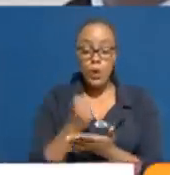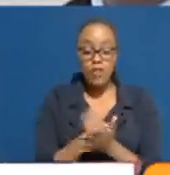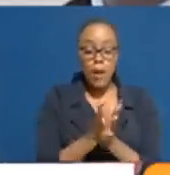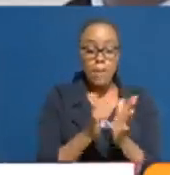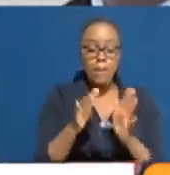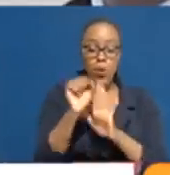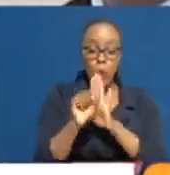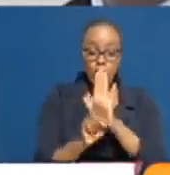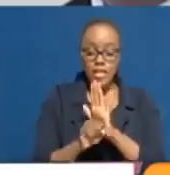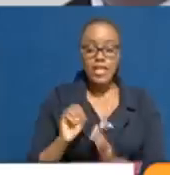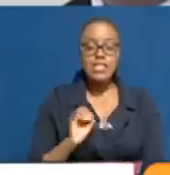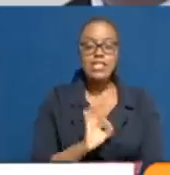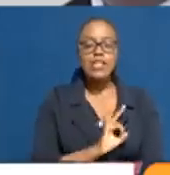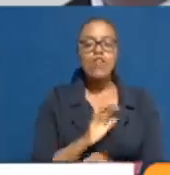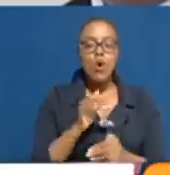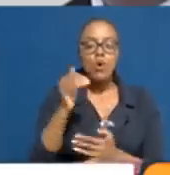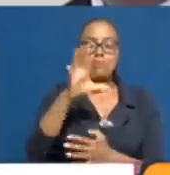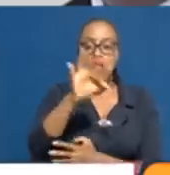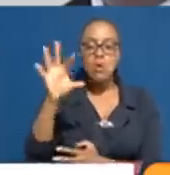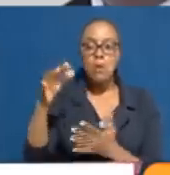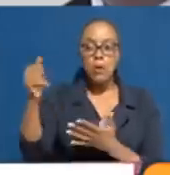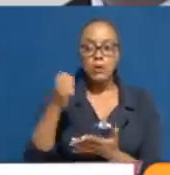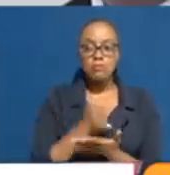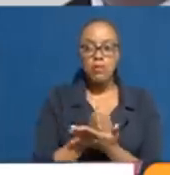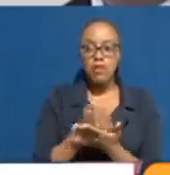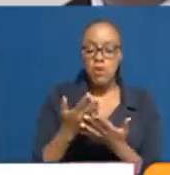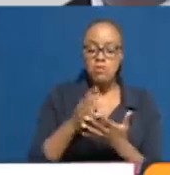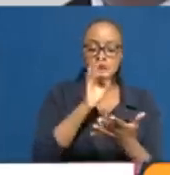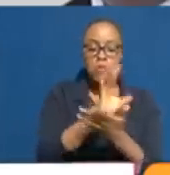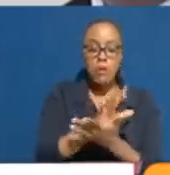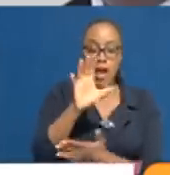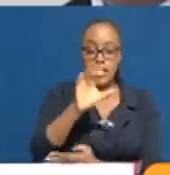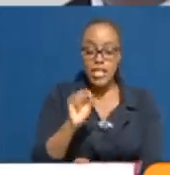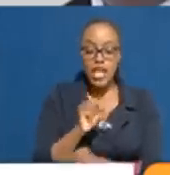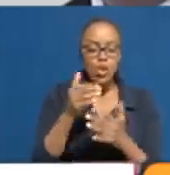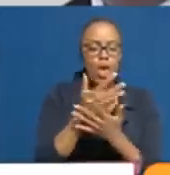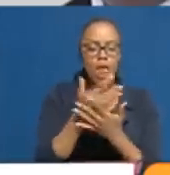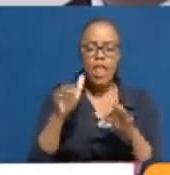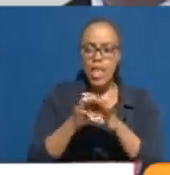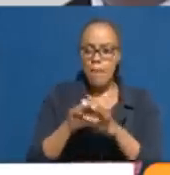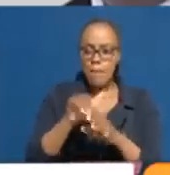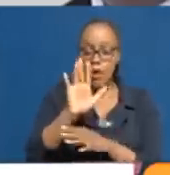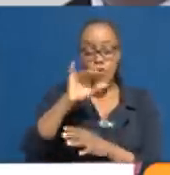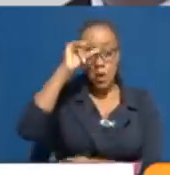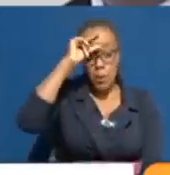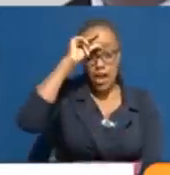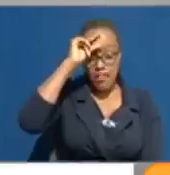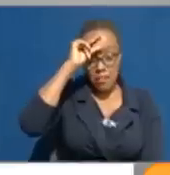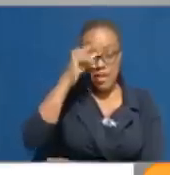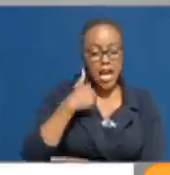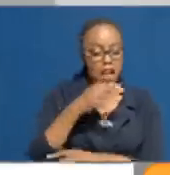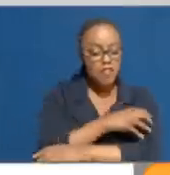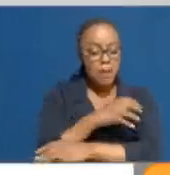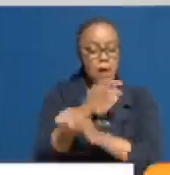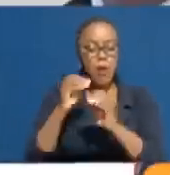state officer, neither can he nominate, appoint or dismiss a cabinet secretary or any member of his administration. He has no